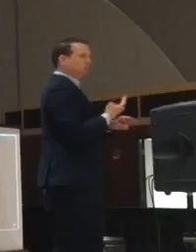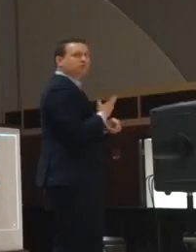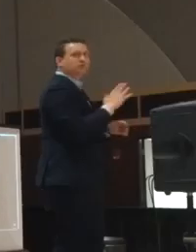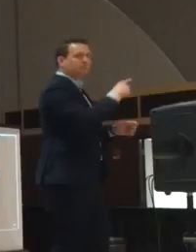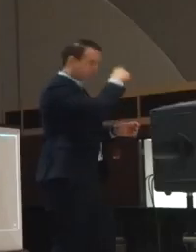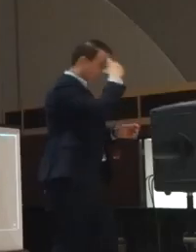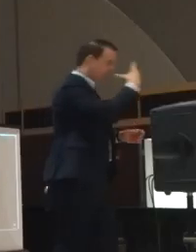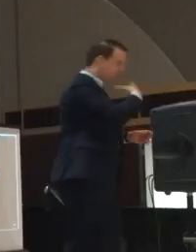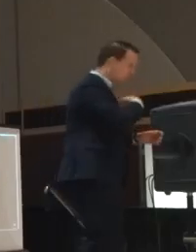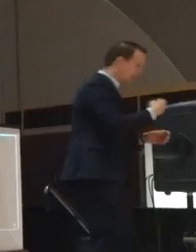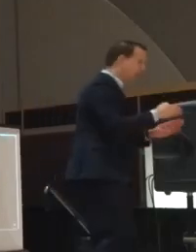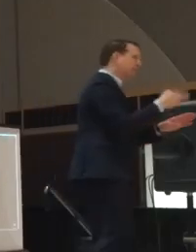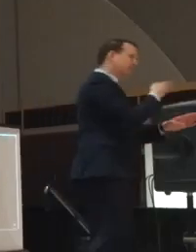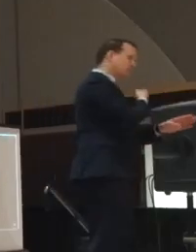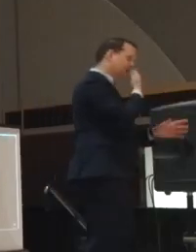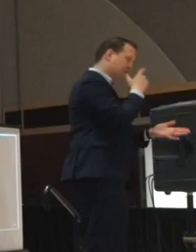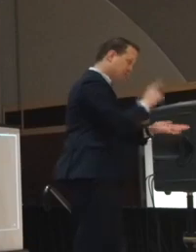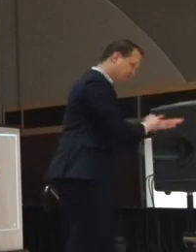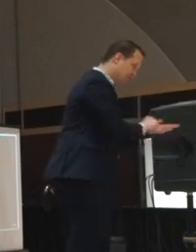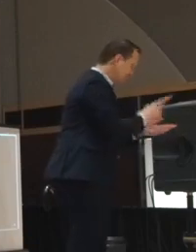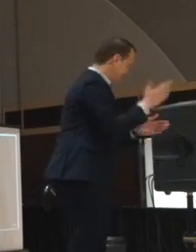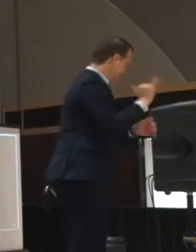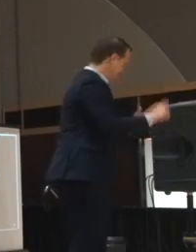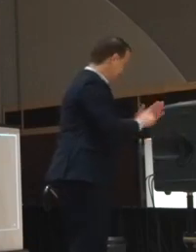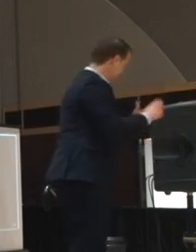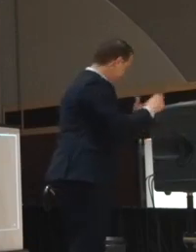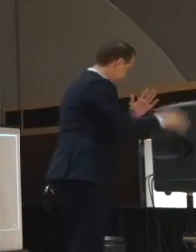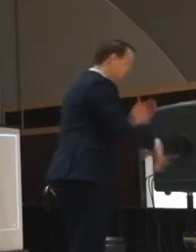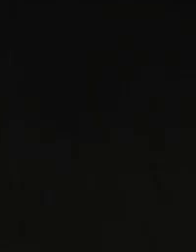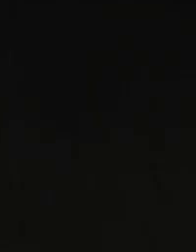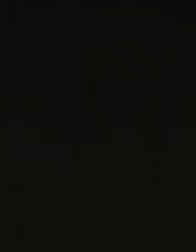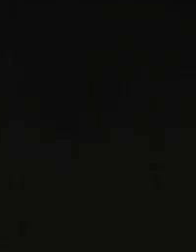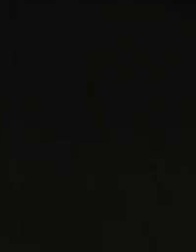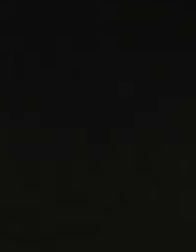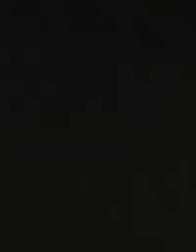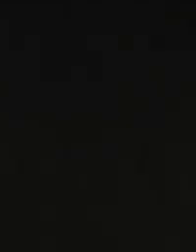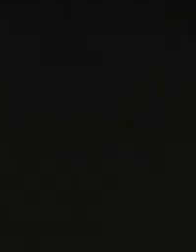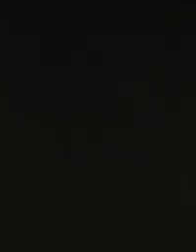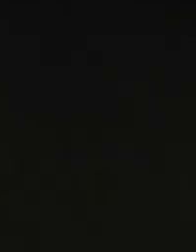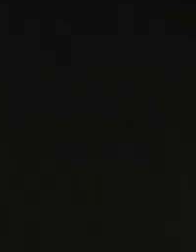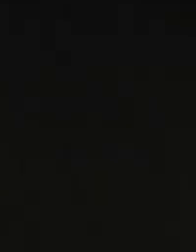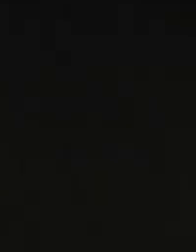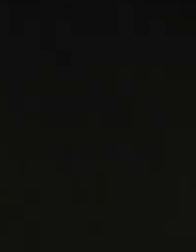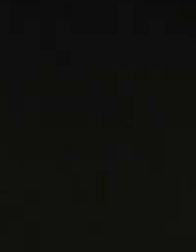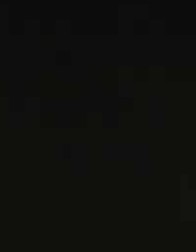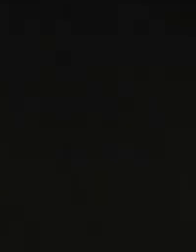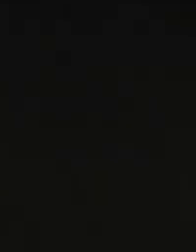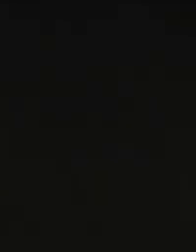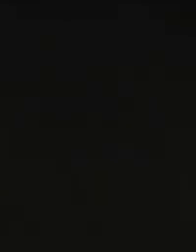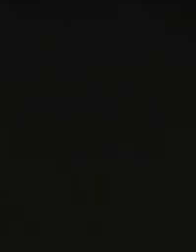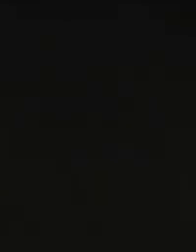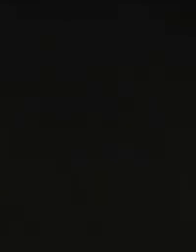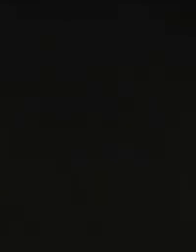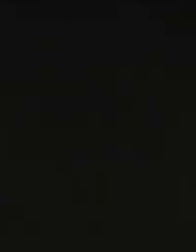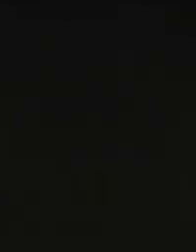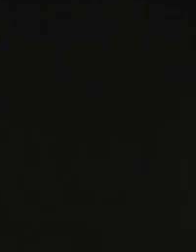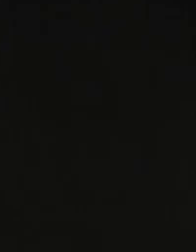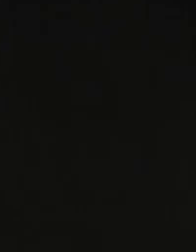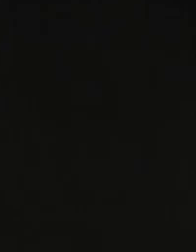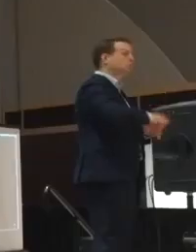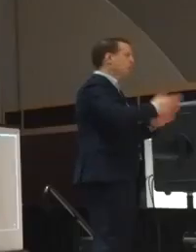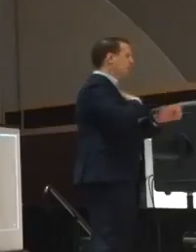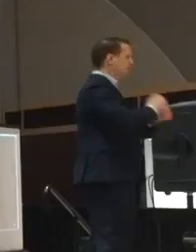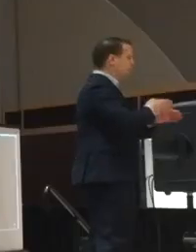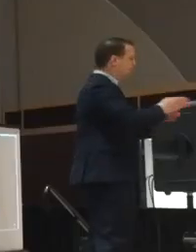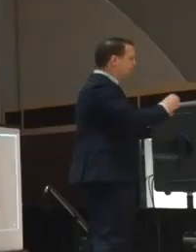and white, four color printing, way too expensive. Here's another picture of it. And there's starting my career in construction.